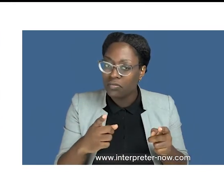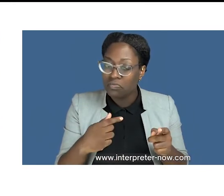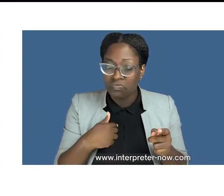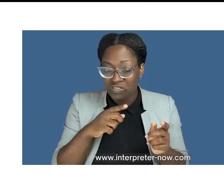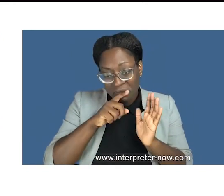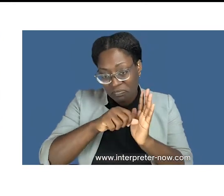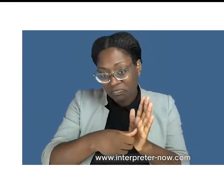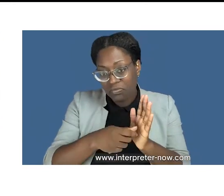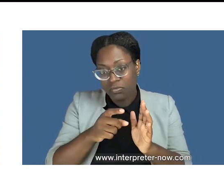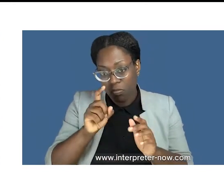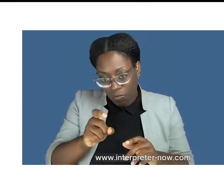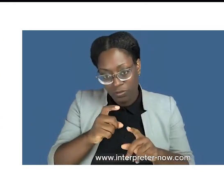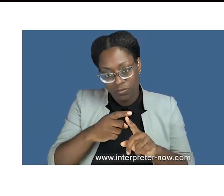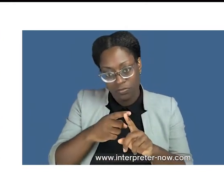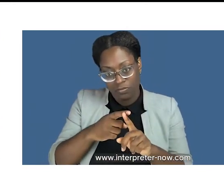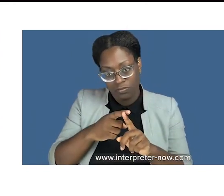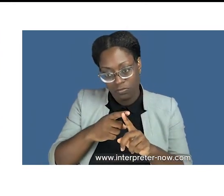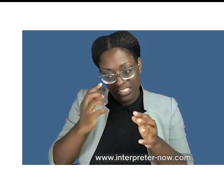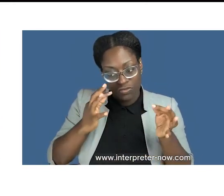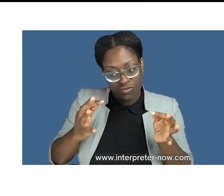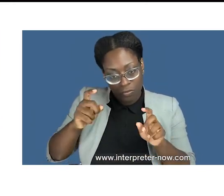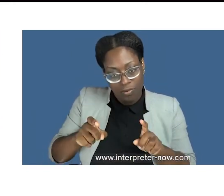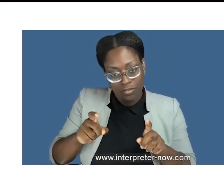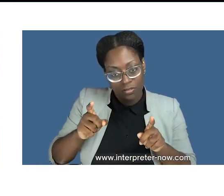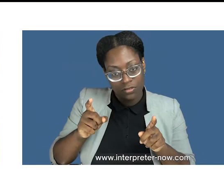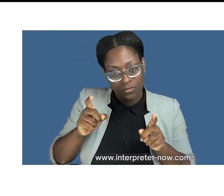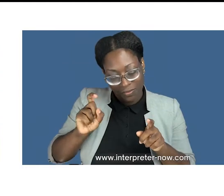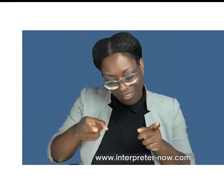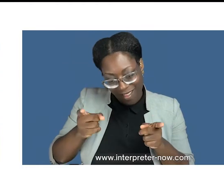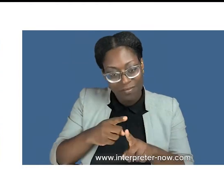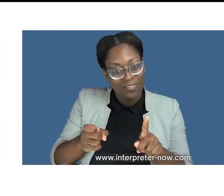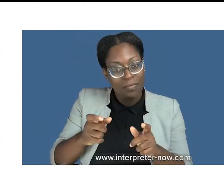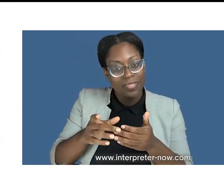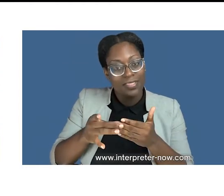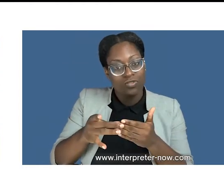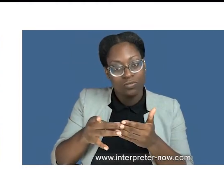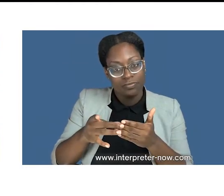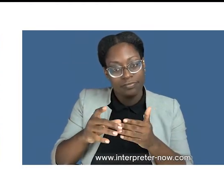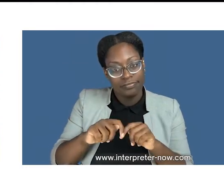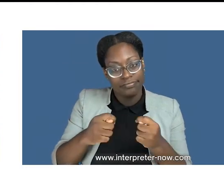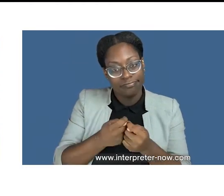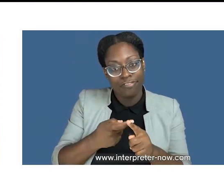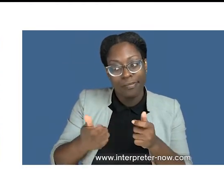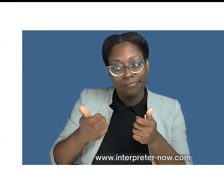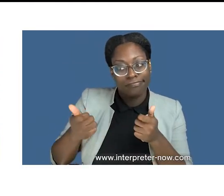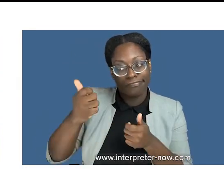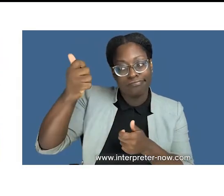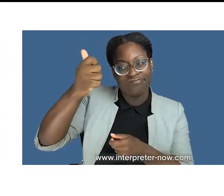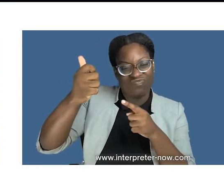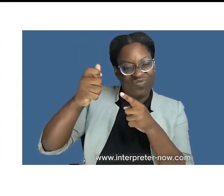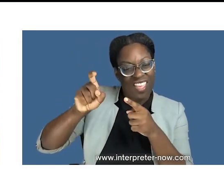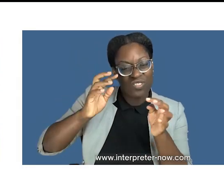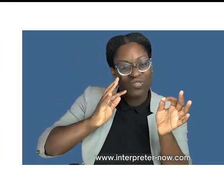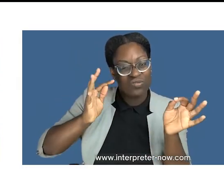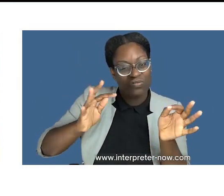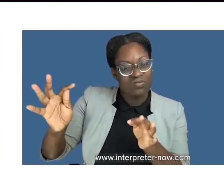it has to come from the top, and it has to come from the leadership team, not just in terms of making it a priority. That's